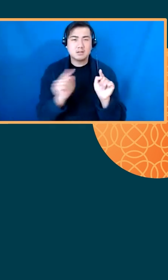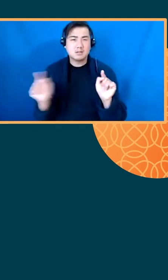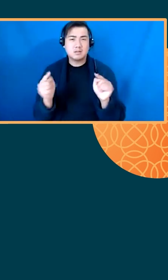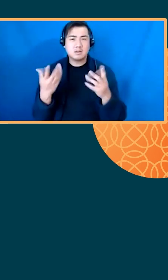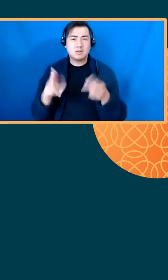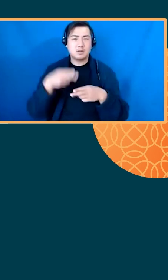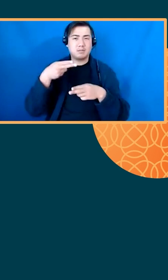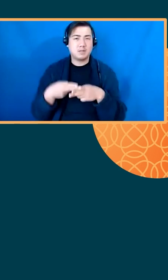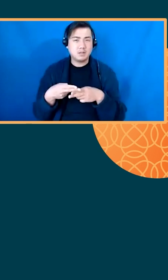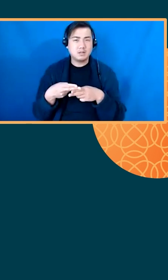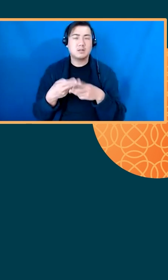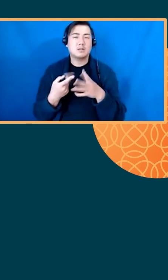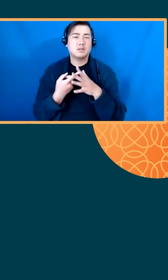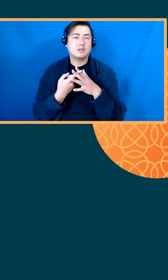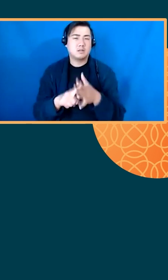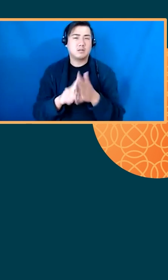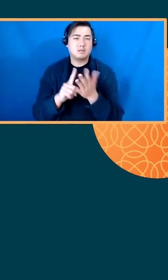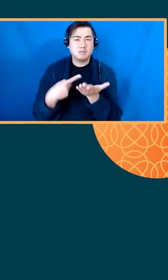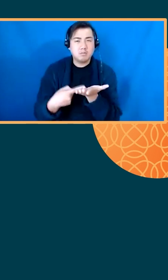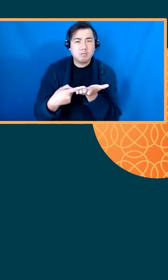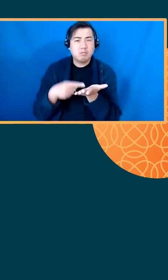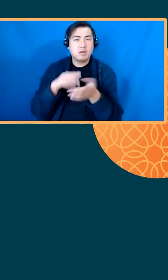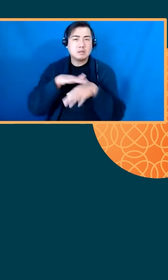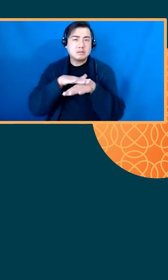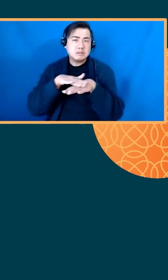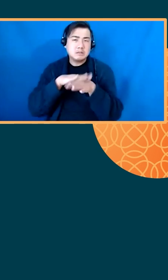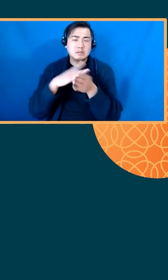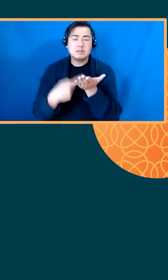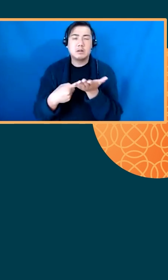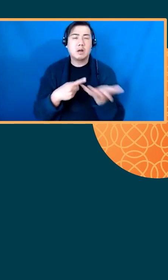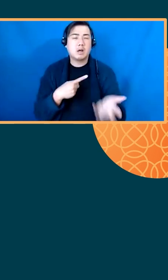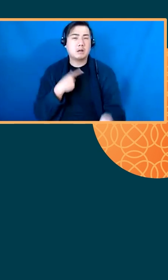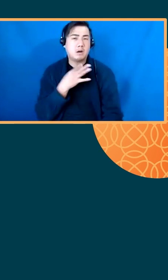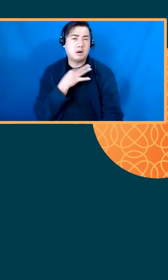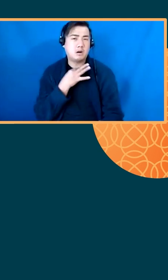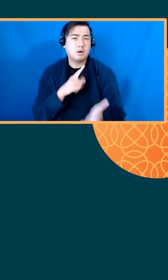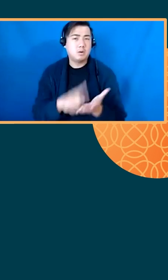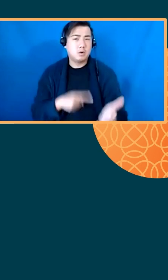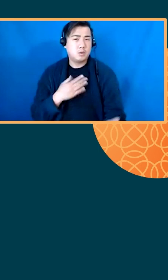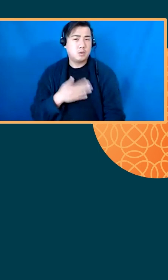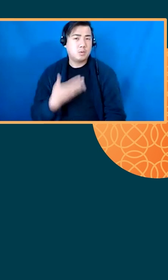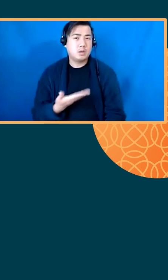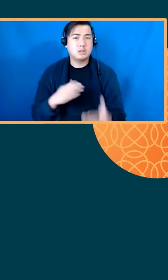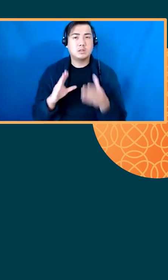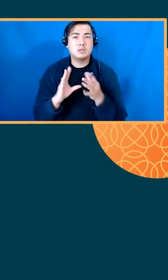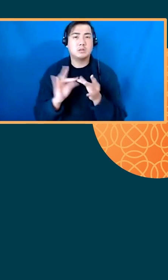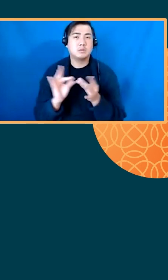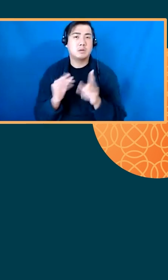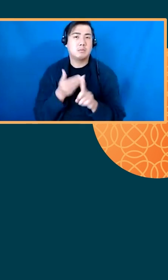I'm wondering what else you're willing to share before we get very academic